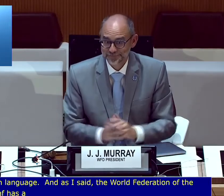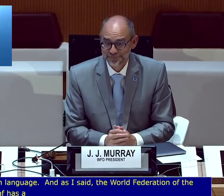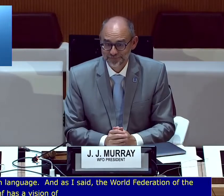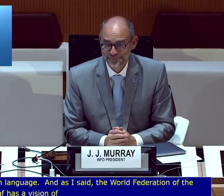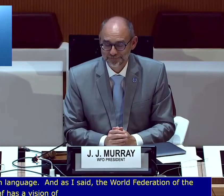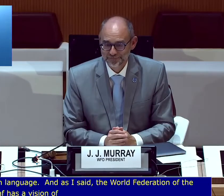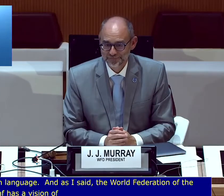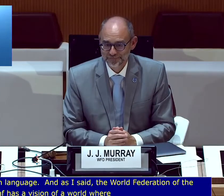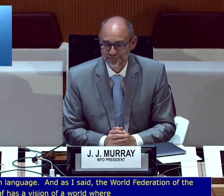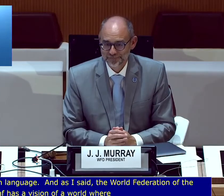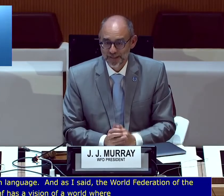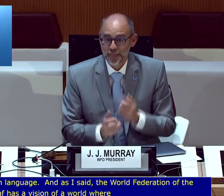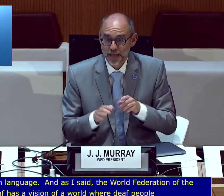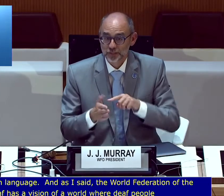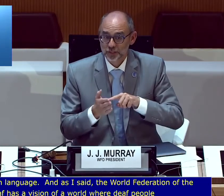can sign everywhere.